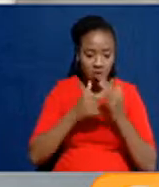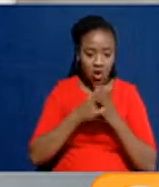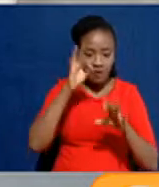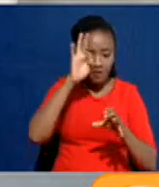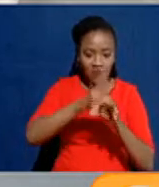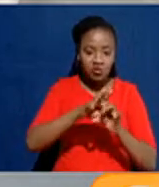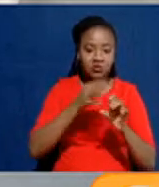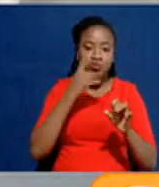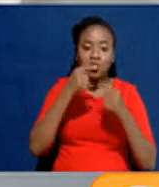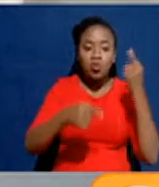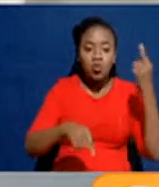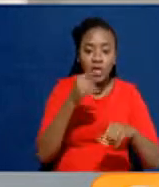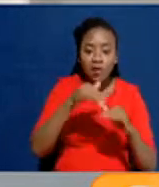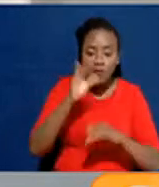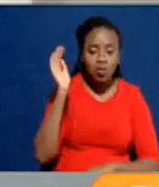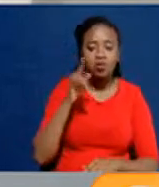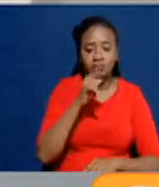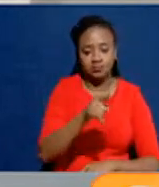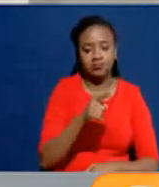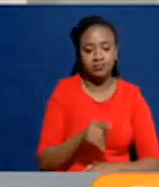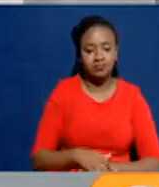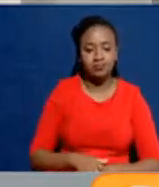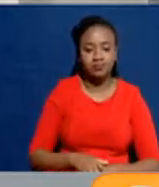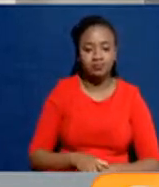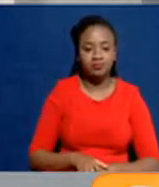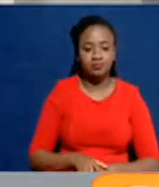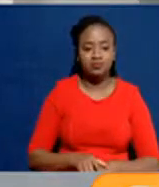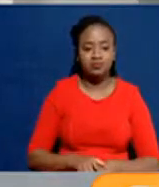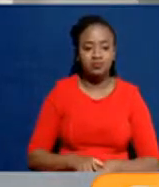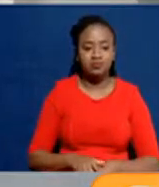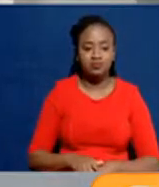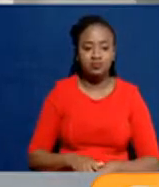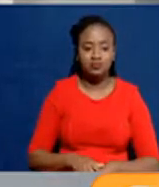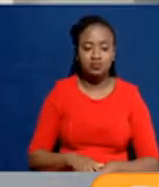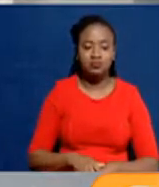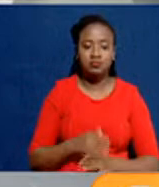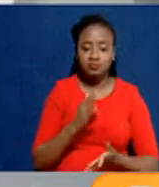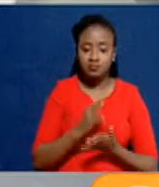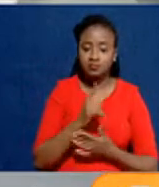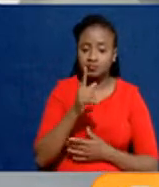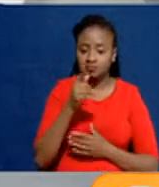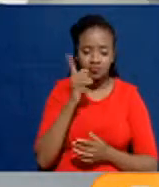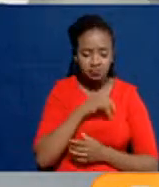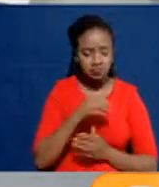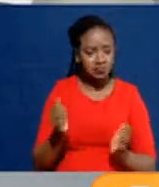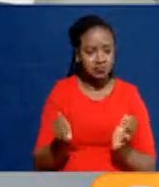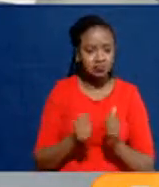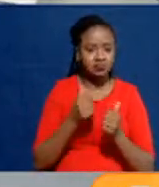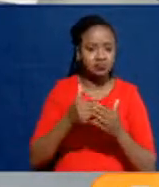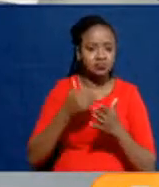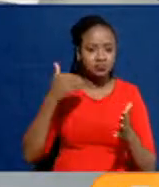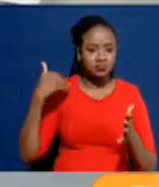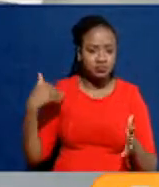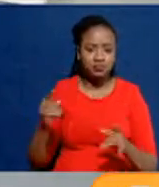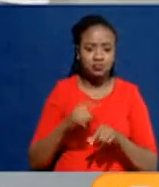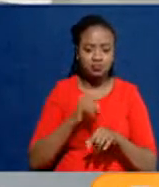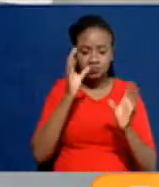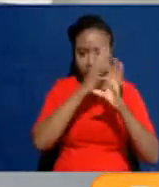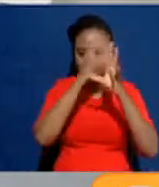which is what happened at the High Court with this case. Exactly, and it has happened in, even in previous Supreme Court petitions, even in a presidential